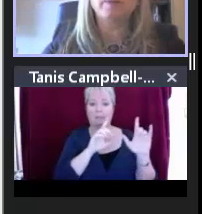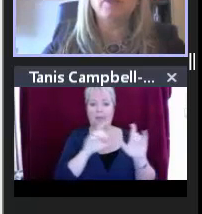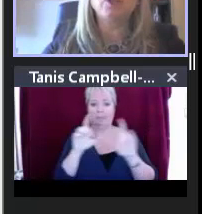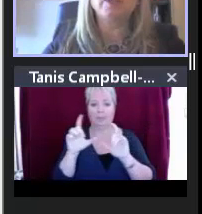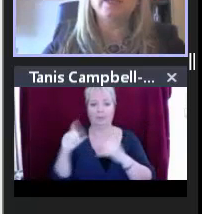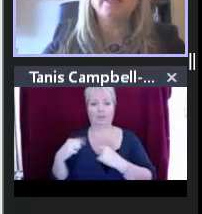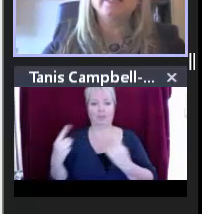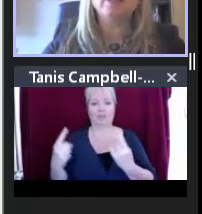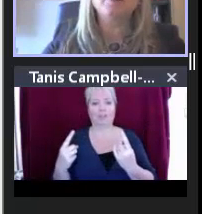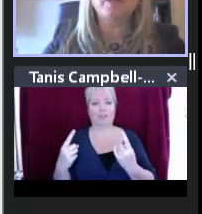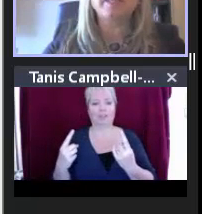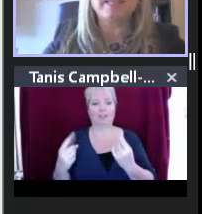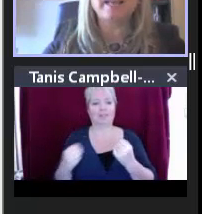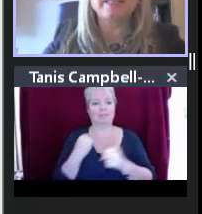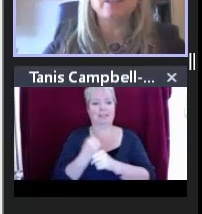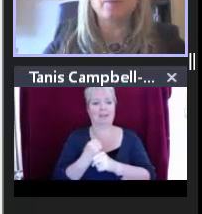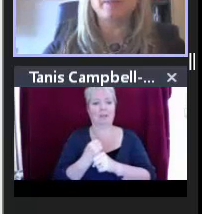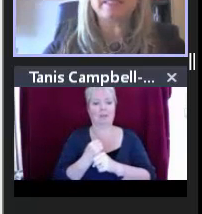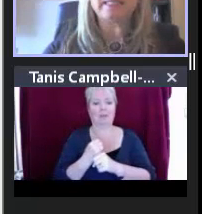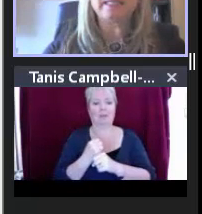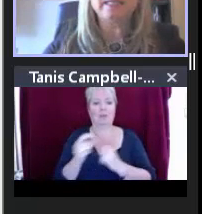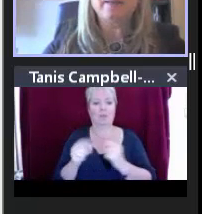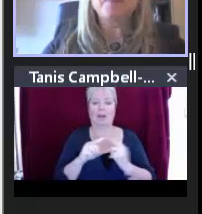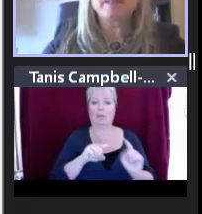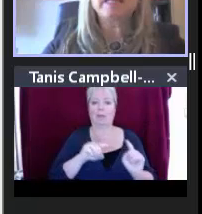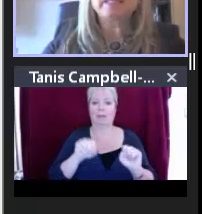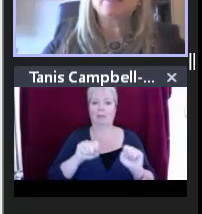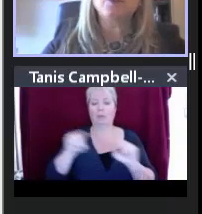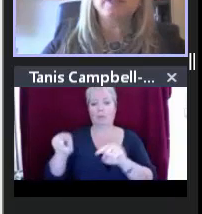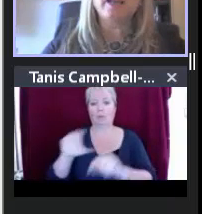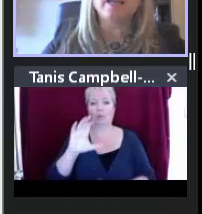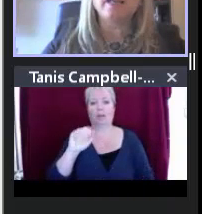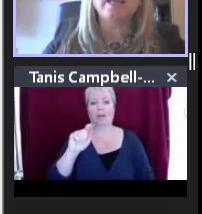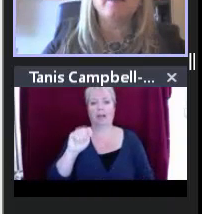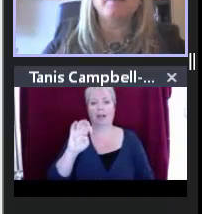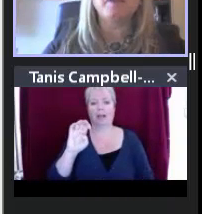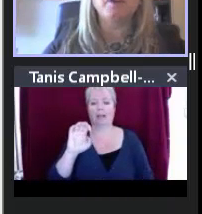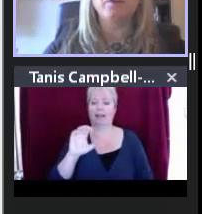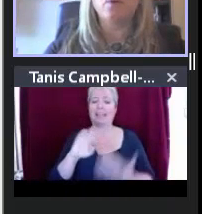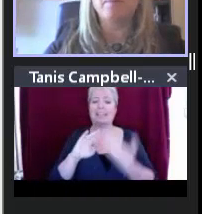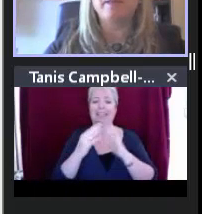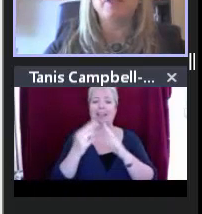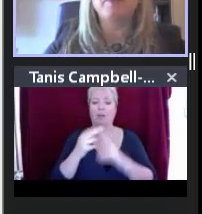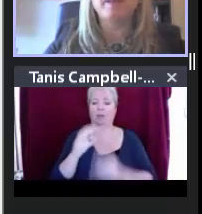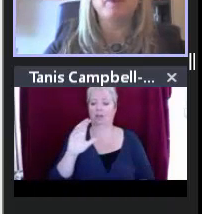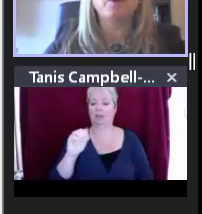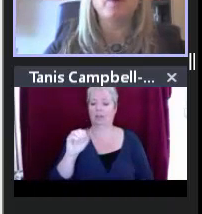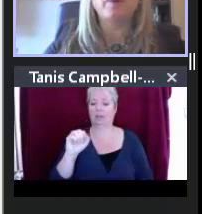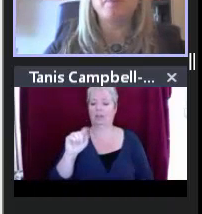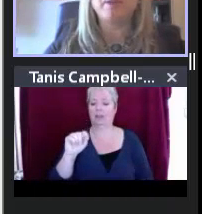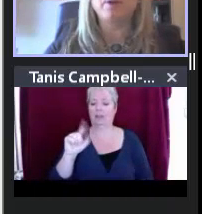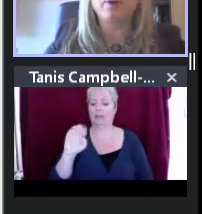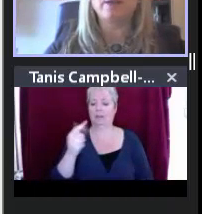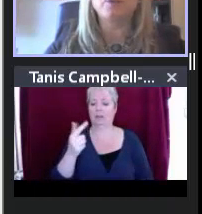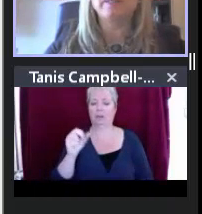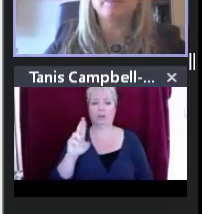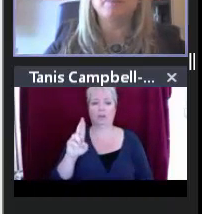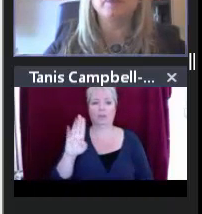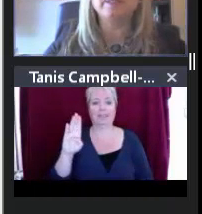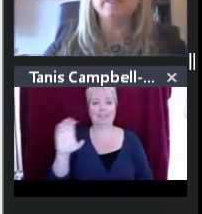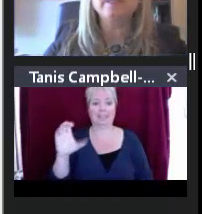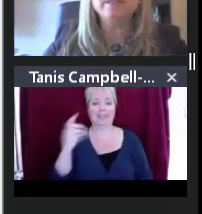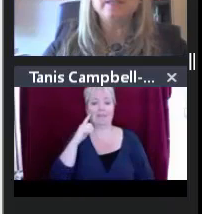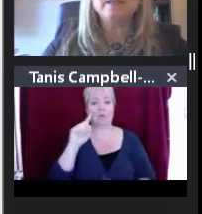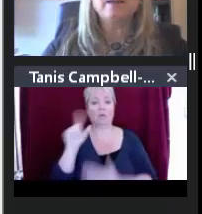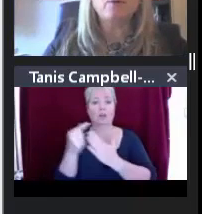the graduation ceremonies in Castlegar, BC. It's truly a highlight of the year for me to be able to go out and meet our graduates